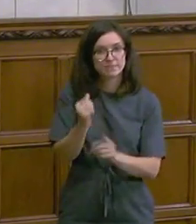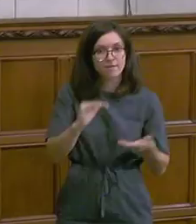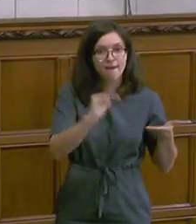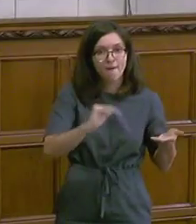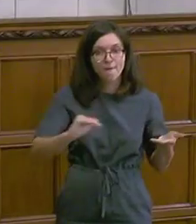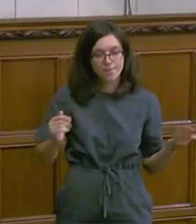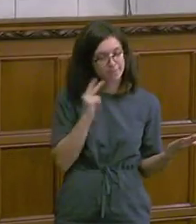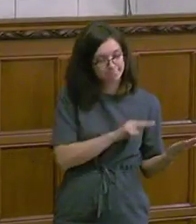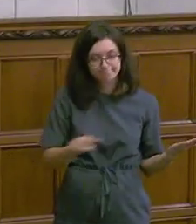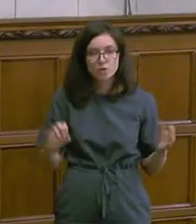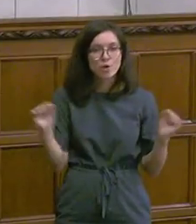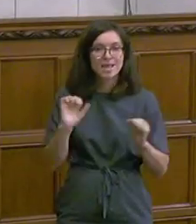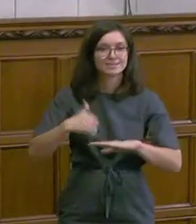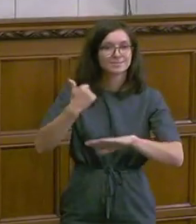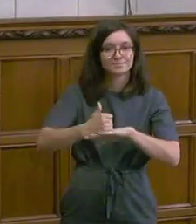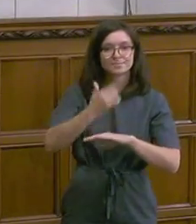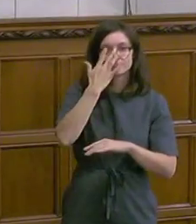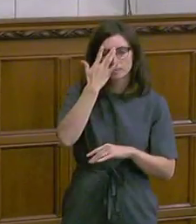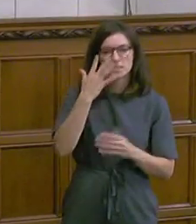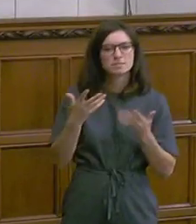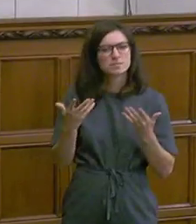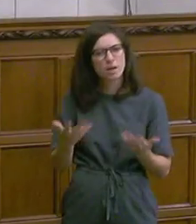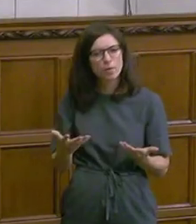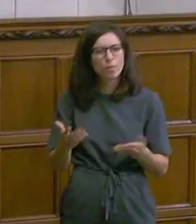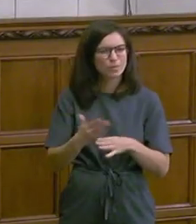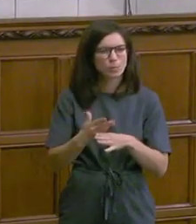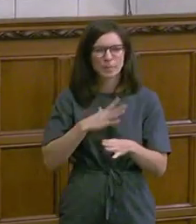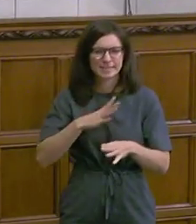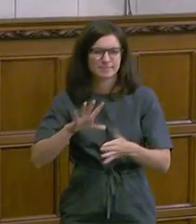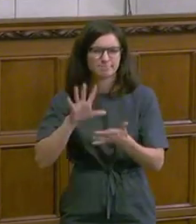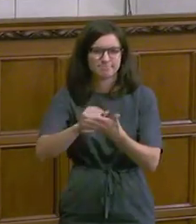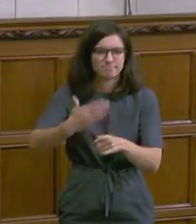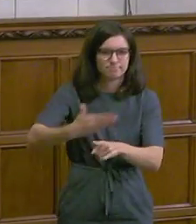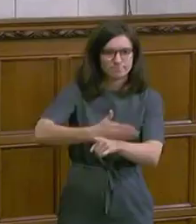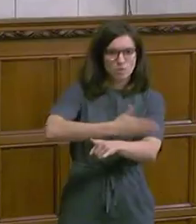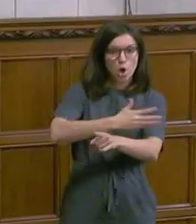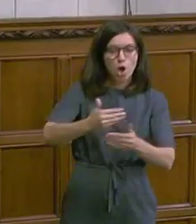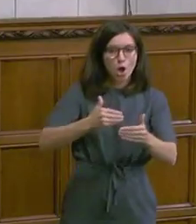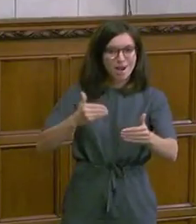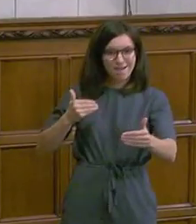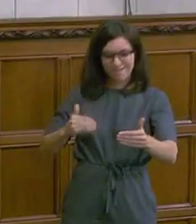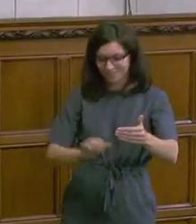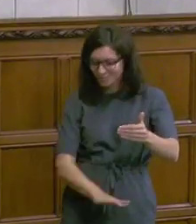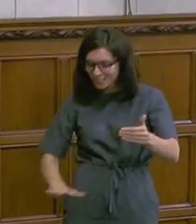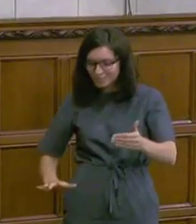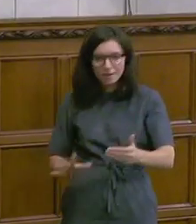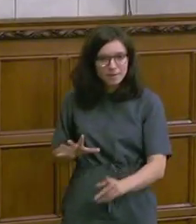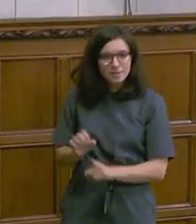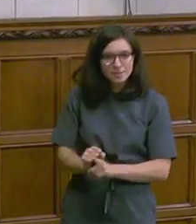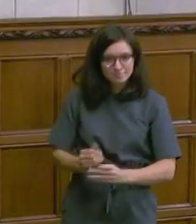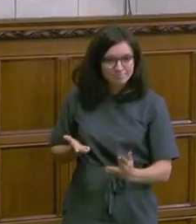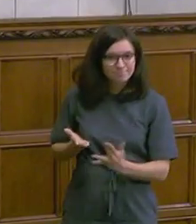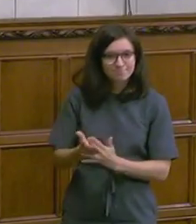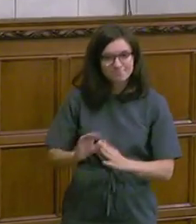issue of services for deaf children at a much earlier stage in the education system. And I'm sorry to have to do that, because the latest figures